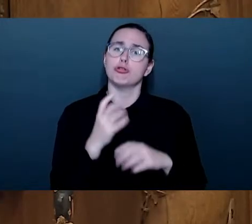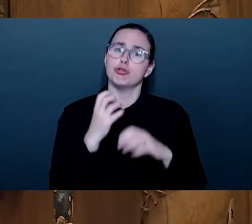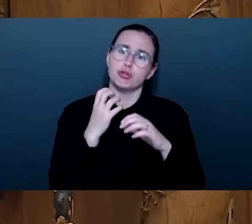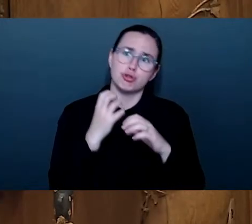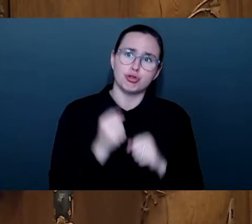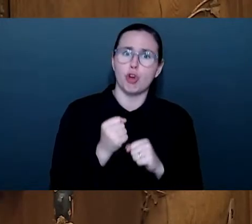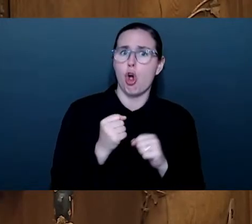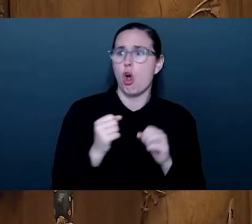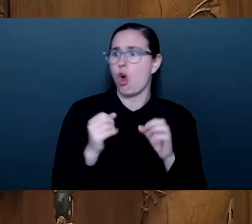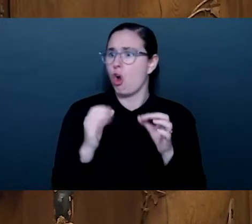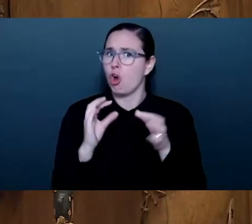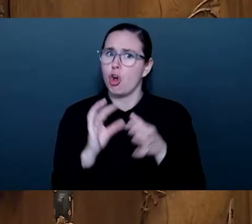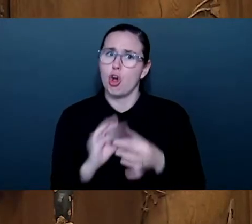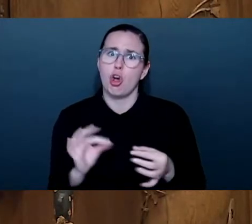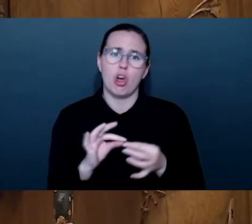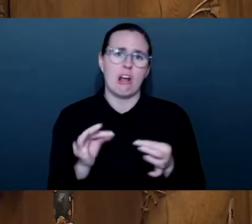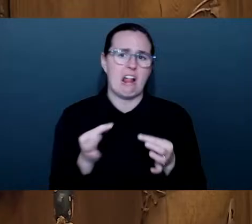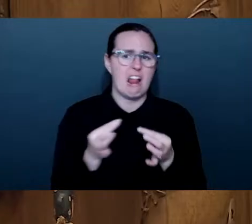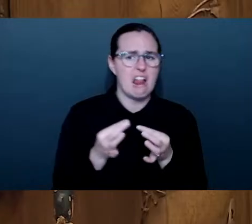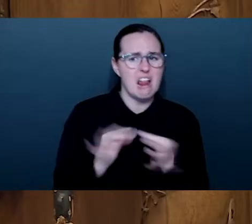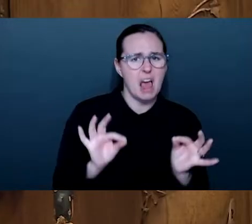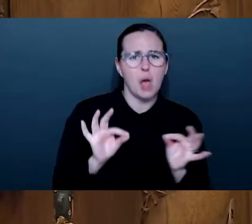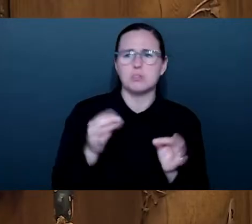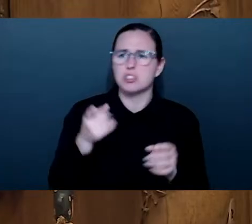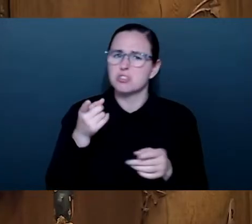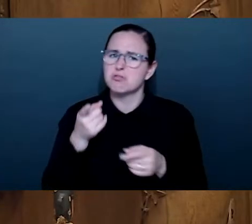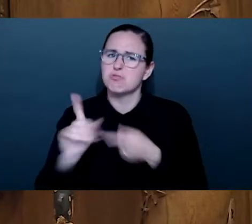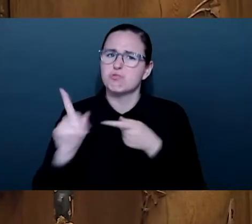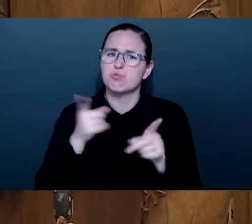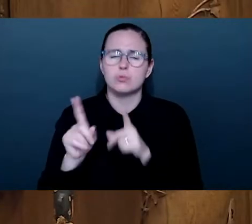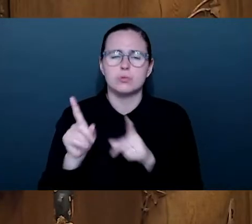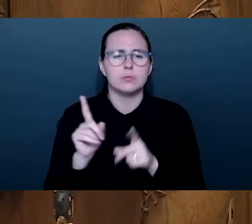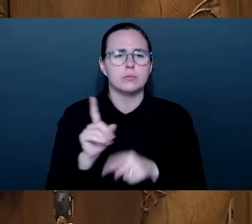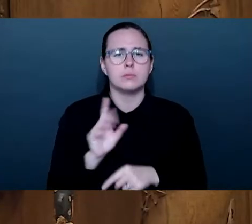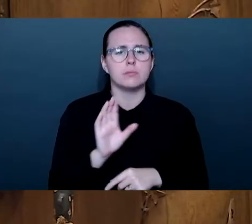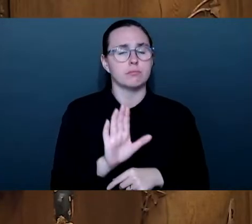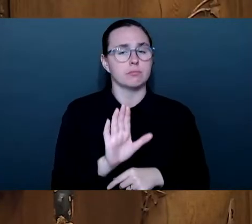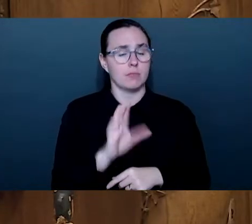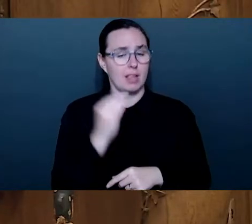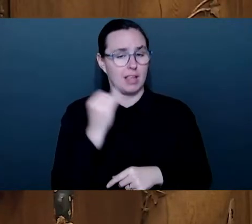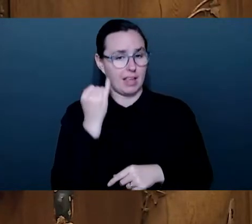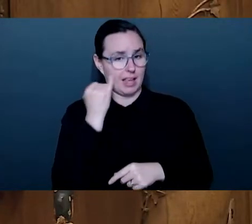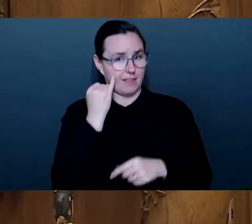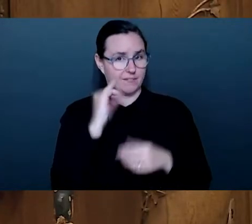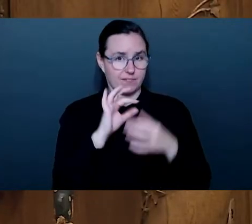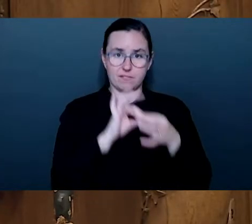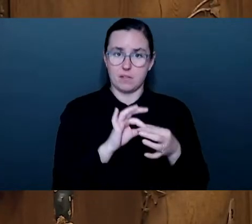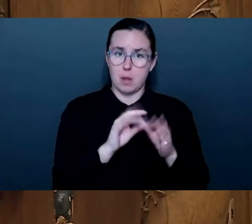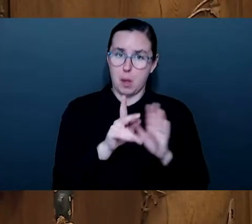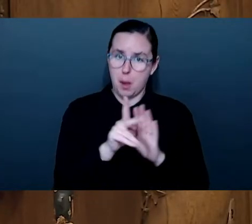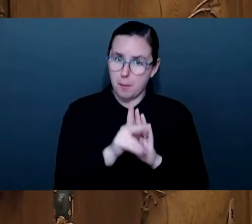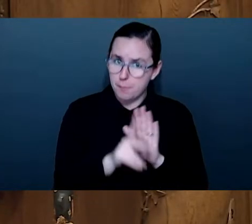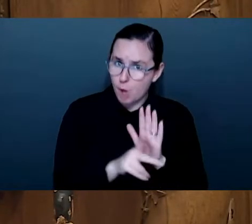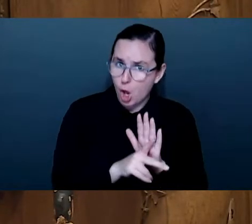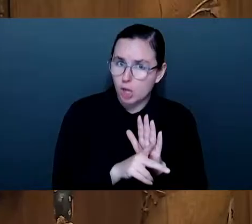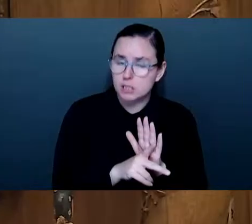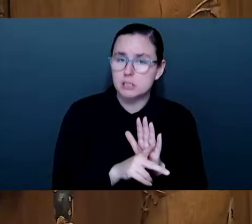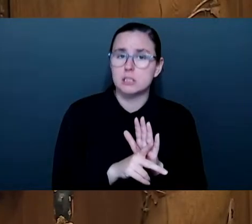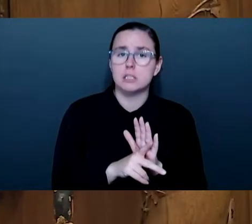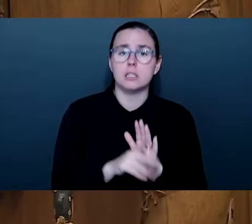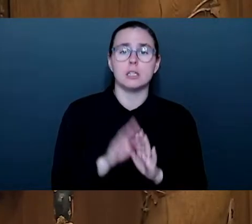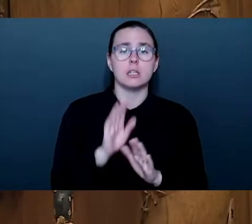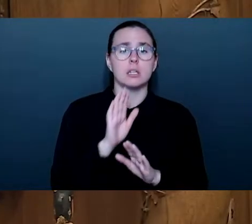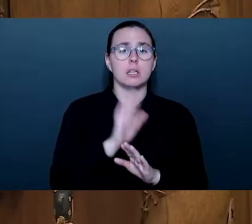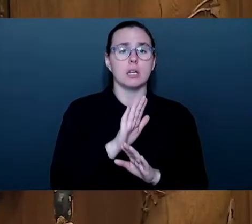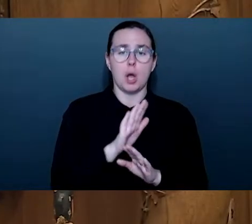to policy or position taken by members of our party may be permitted in debate at the discretion of the chair.